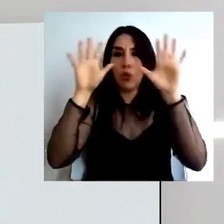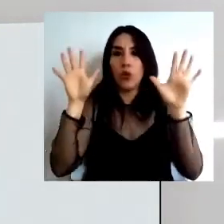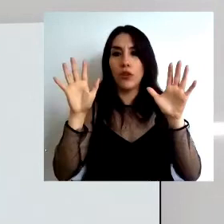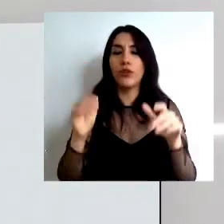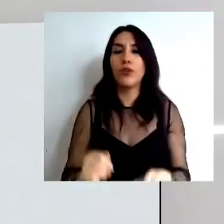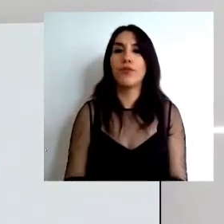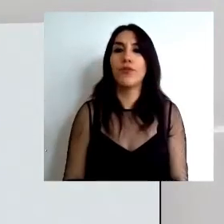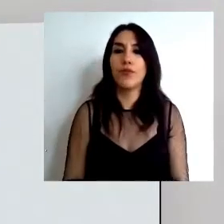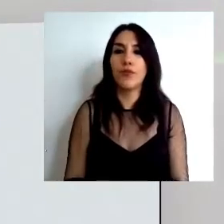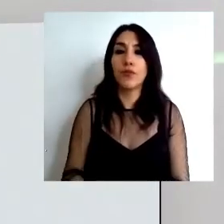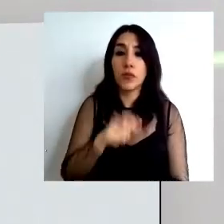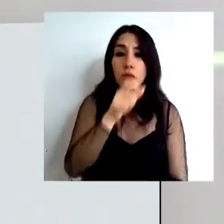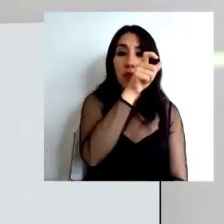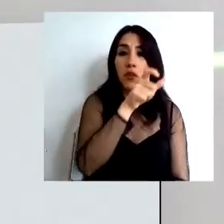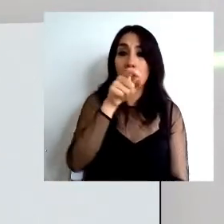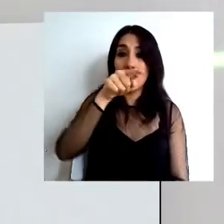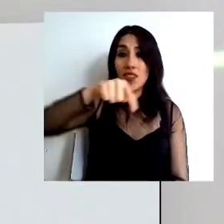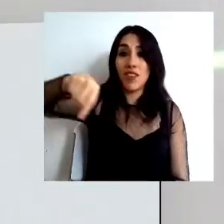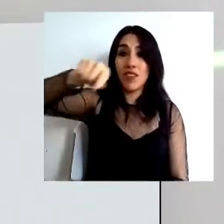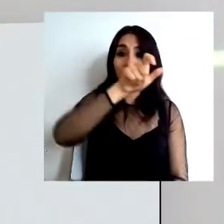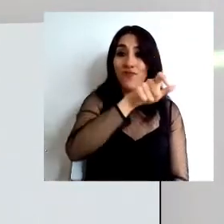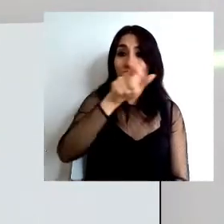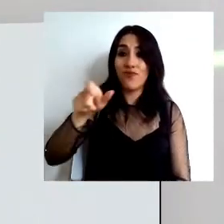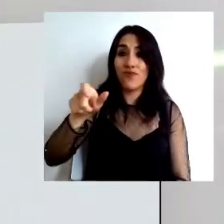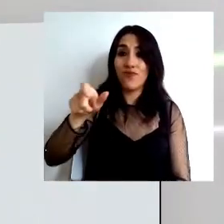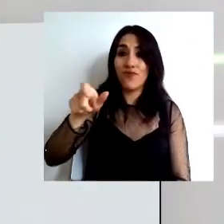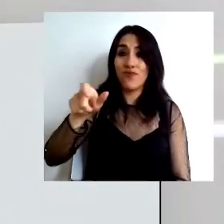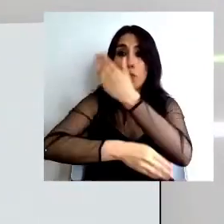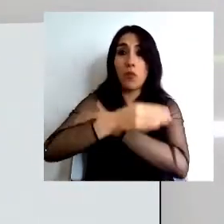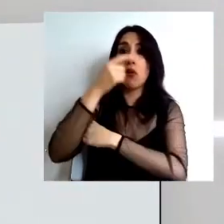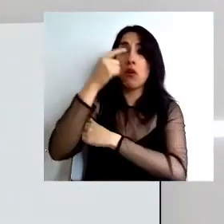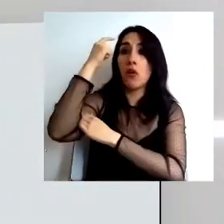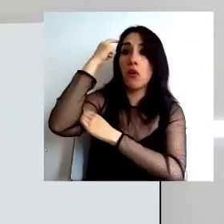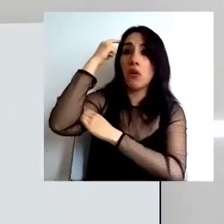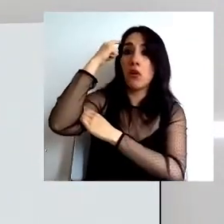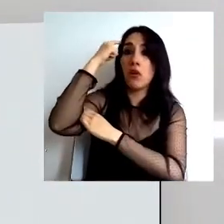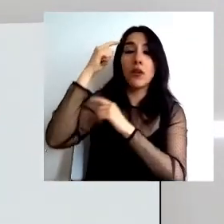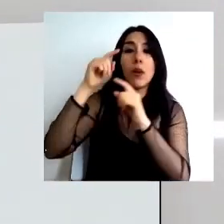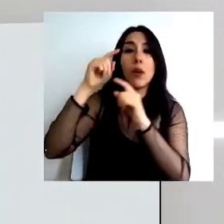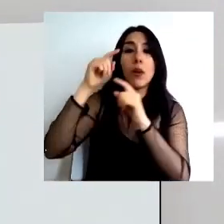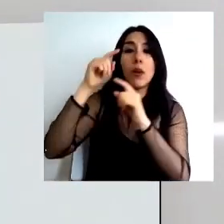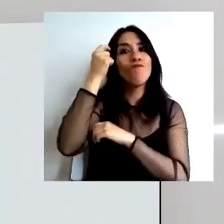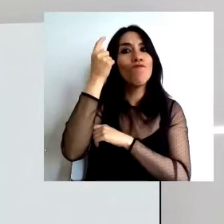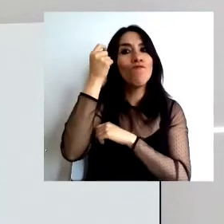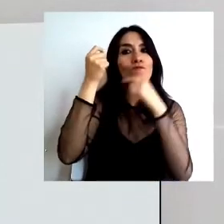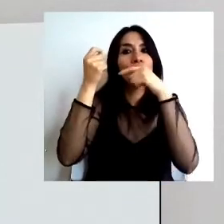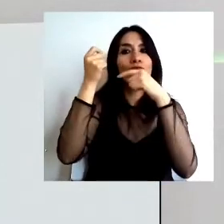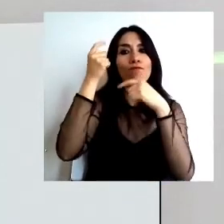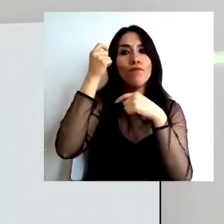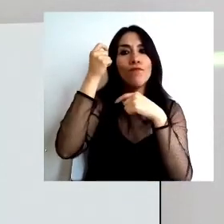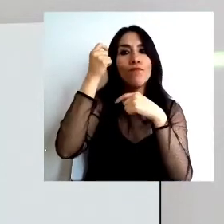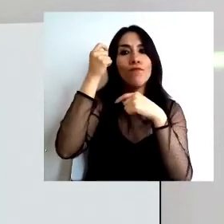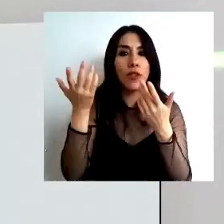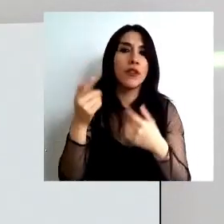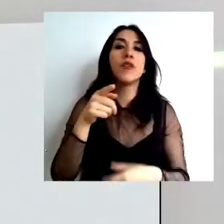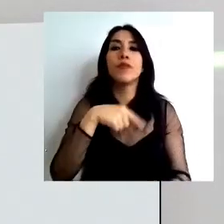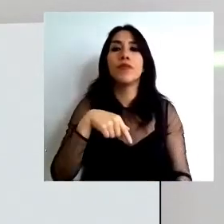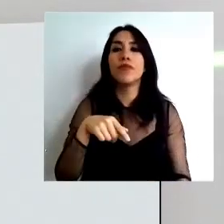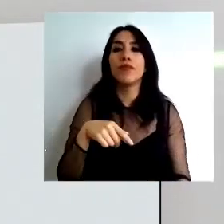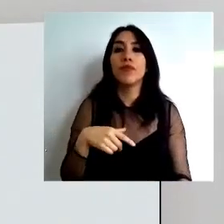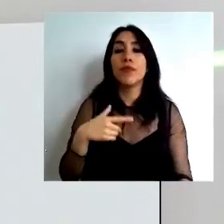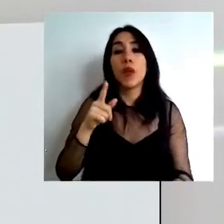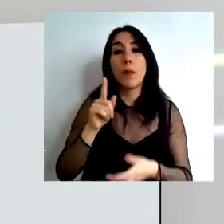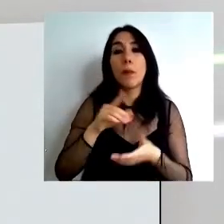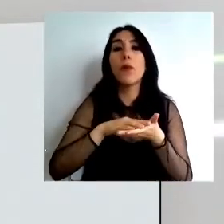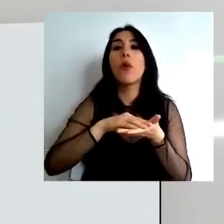need. So, and this is the key of Capito. Capito has the goal to make everybody